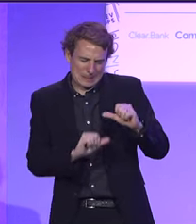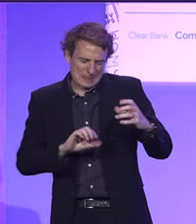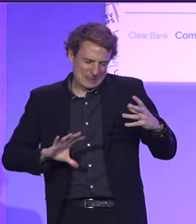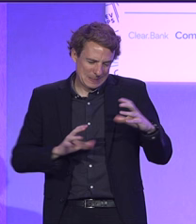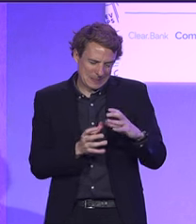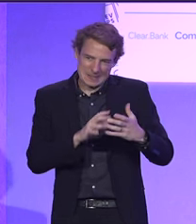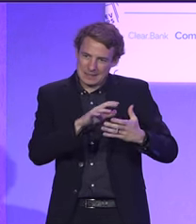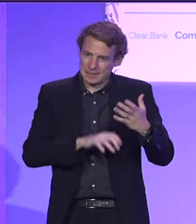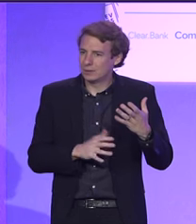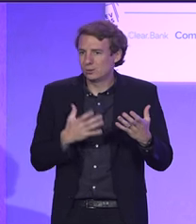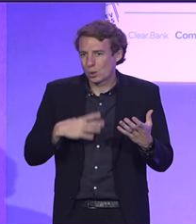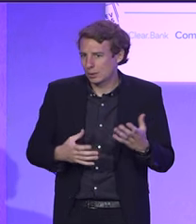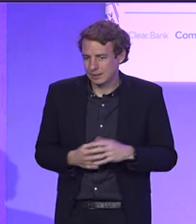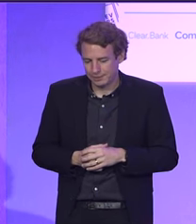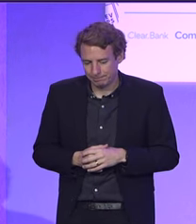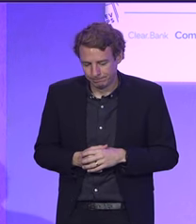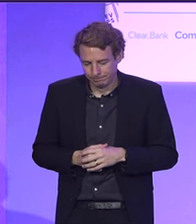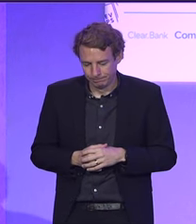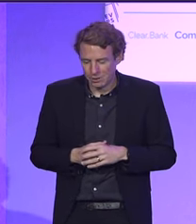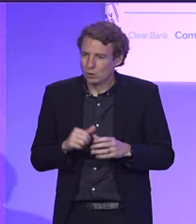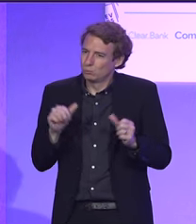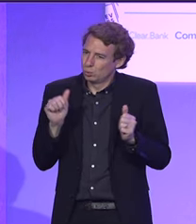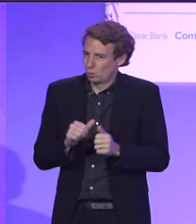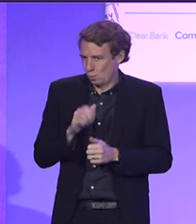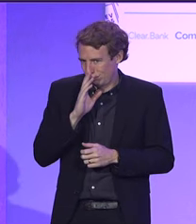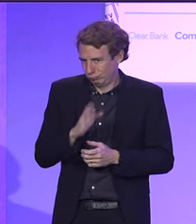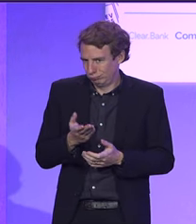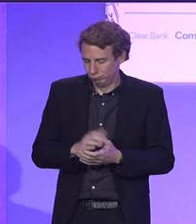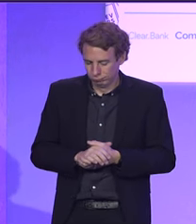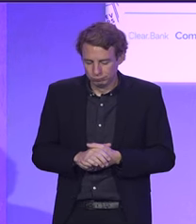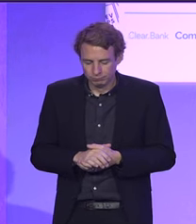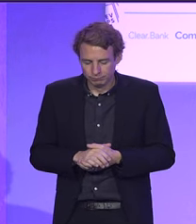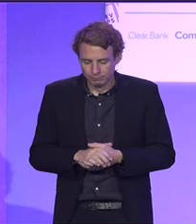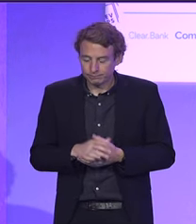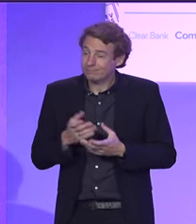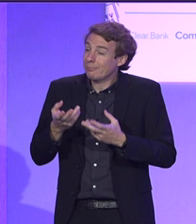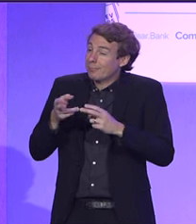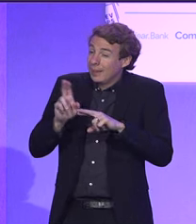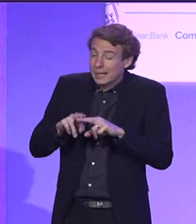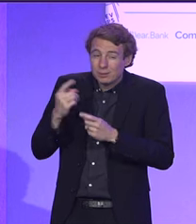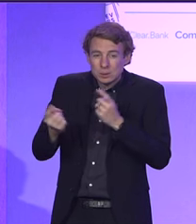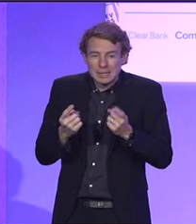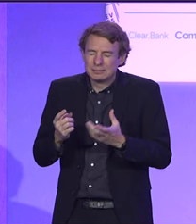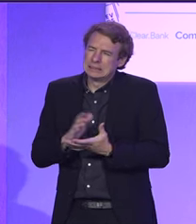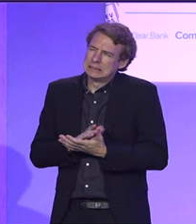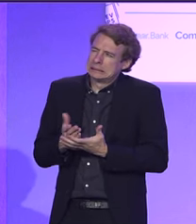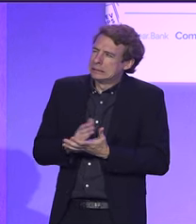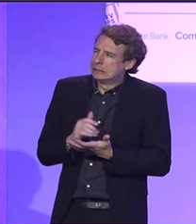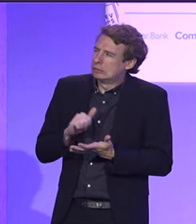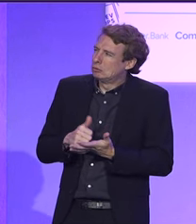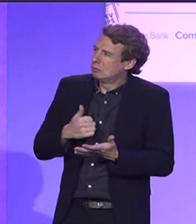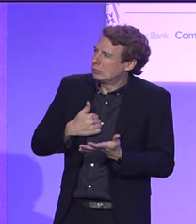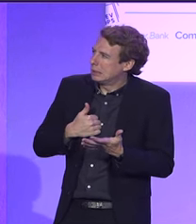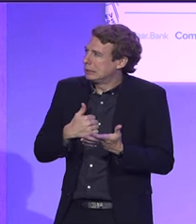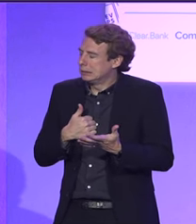point. If you're unsure, talk to your friends, your colleagues, ask them to review it. Even if they built the